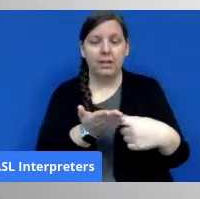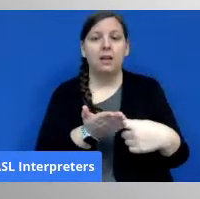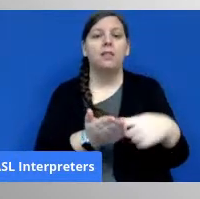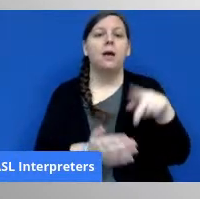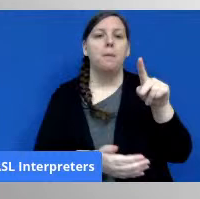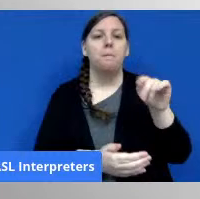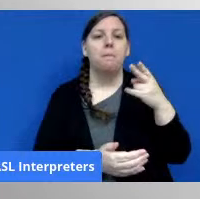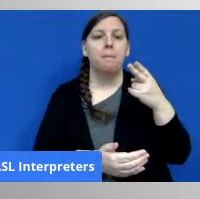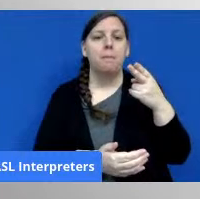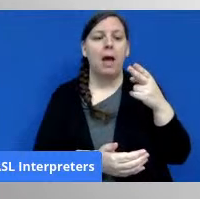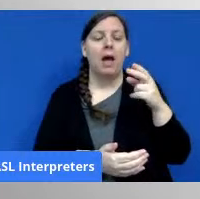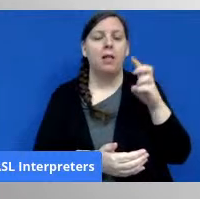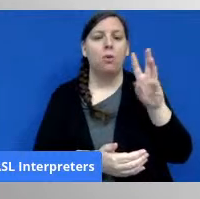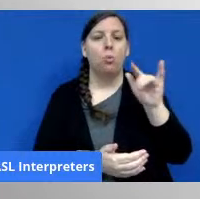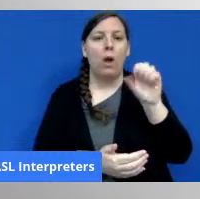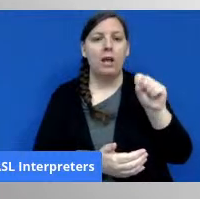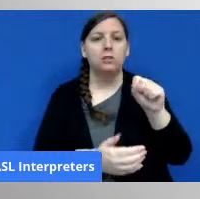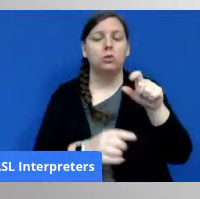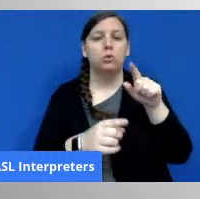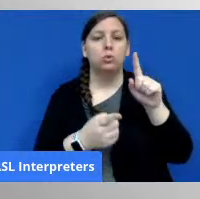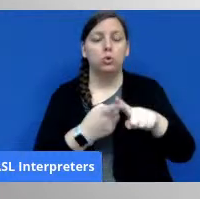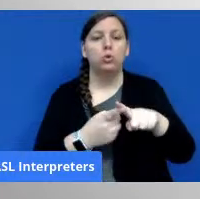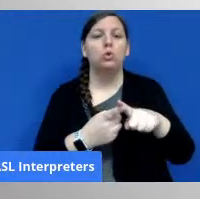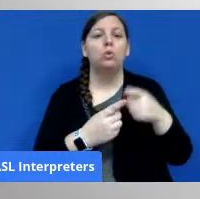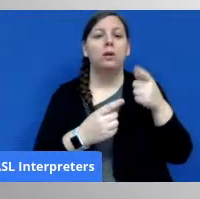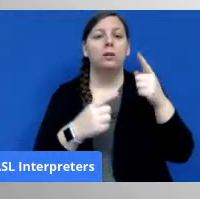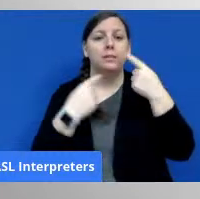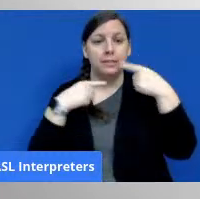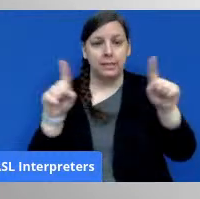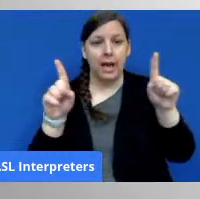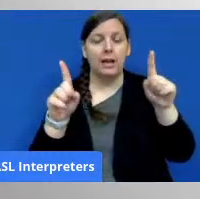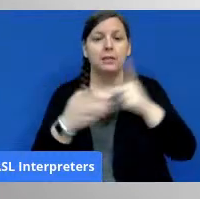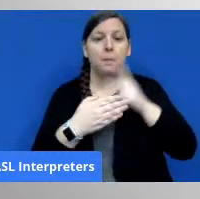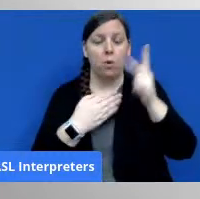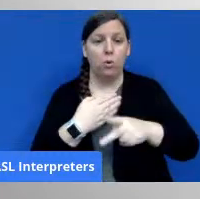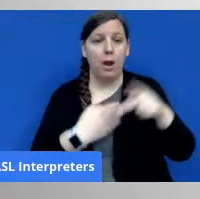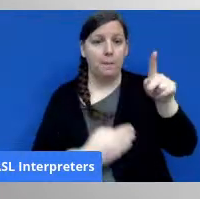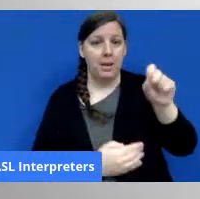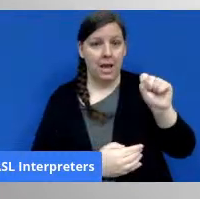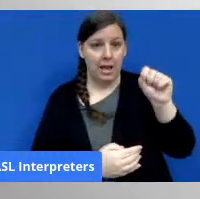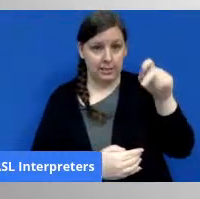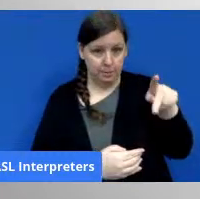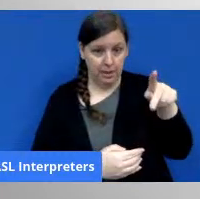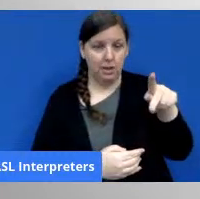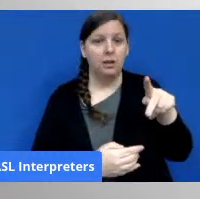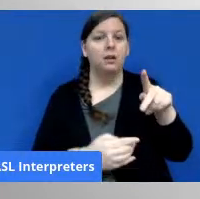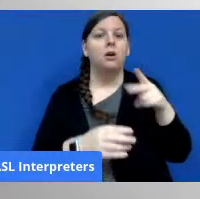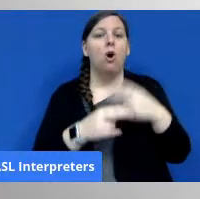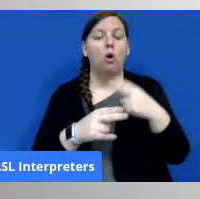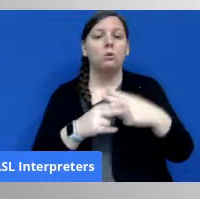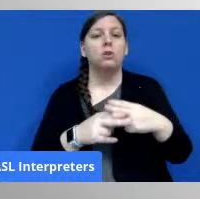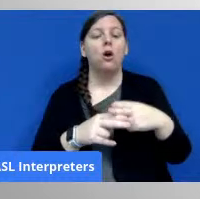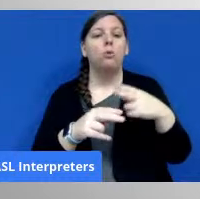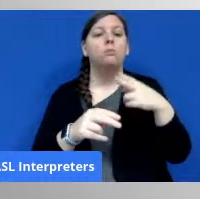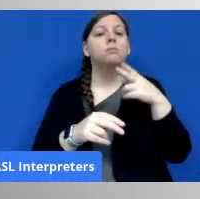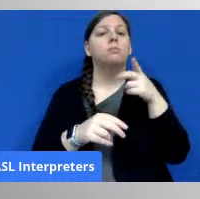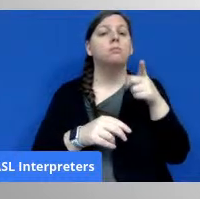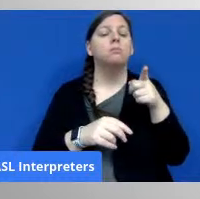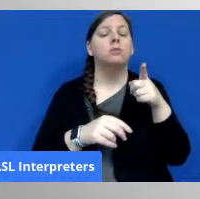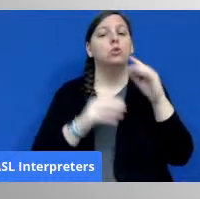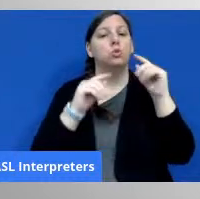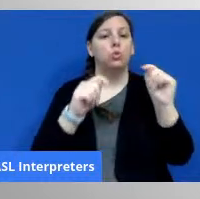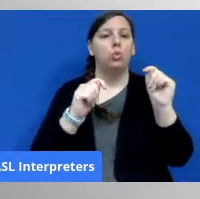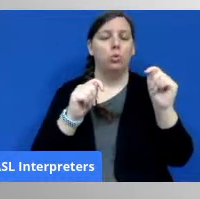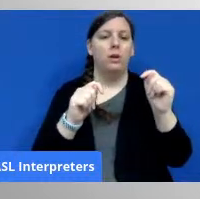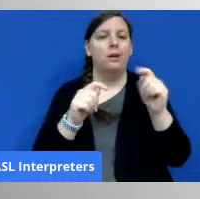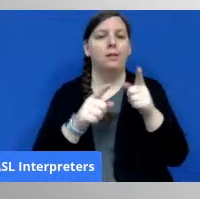our PSP, also known as tutoring that happens outside of the regular instructional day.